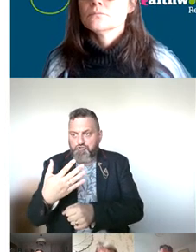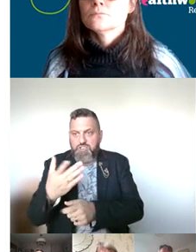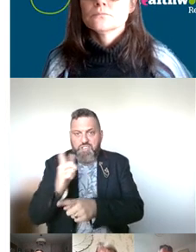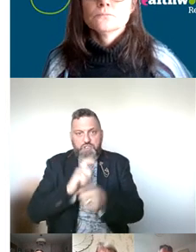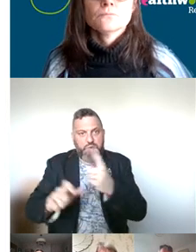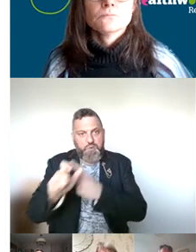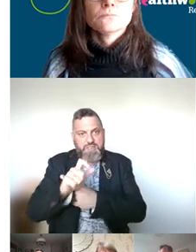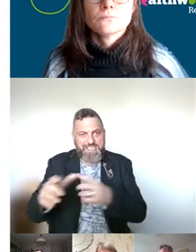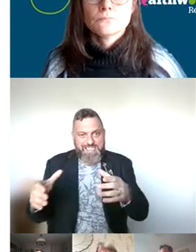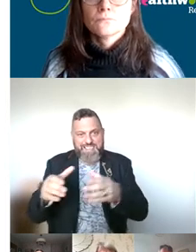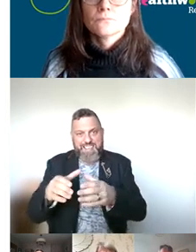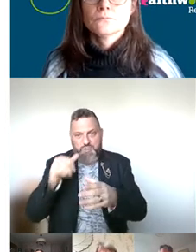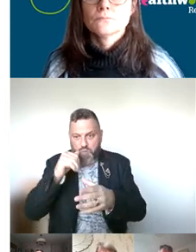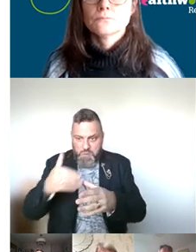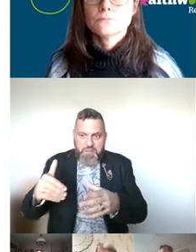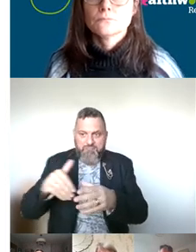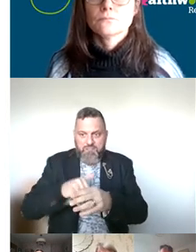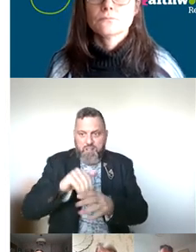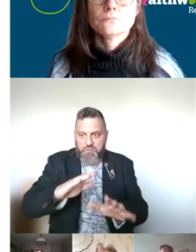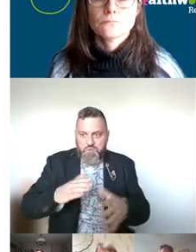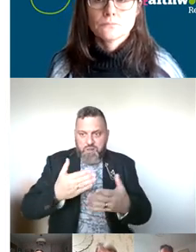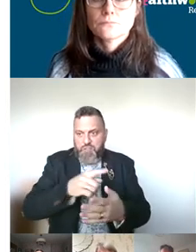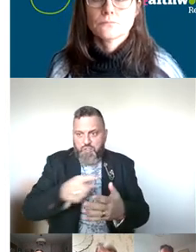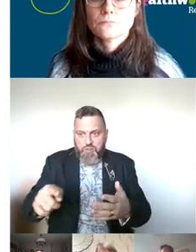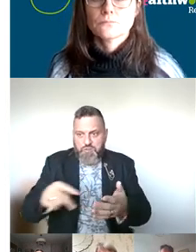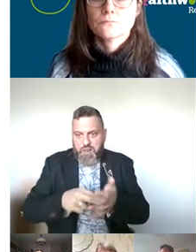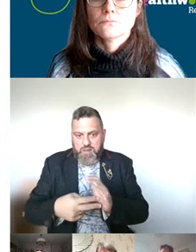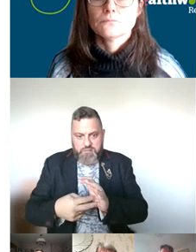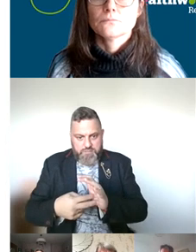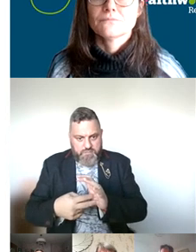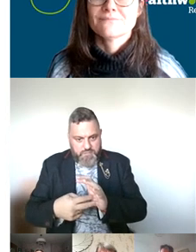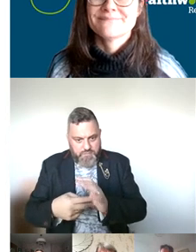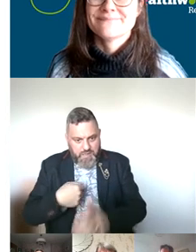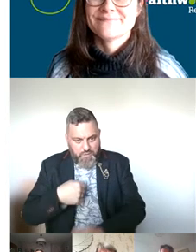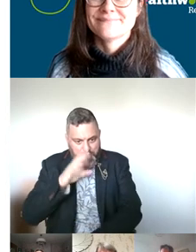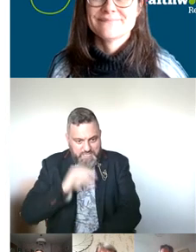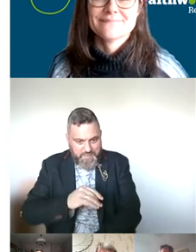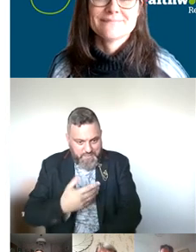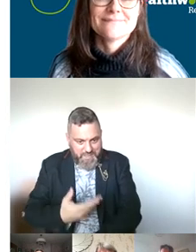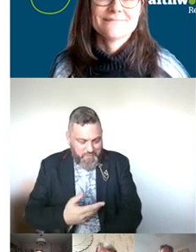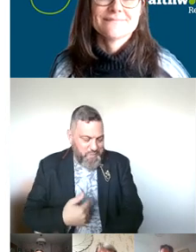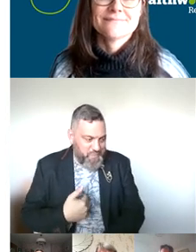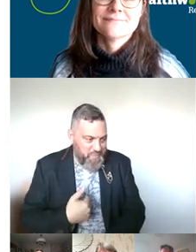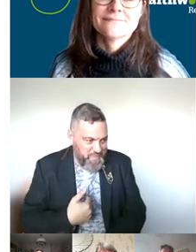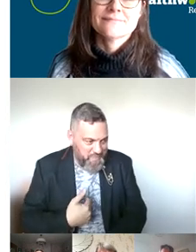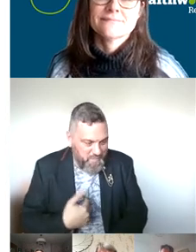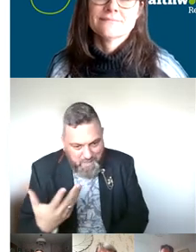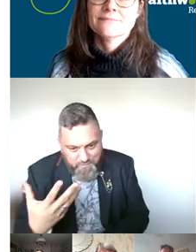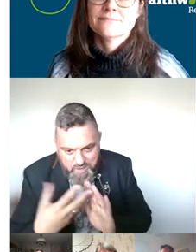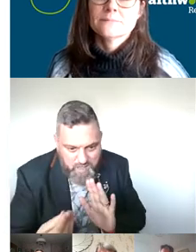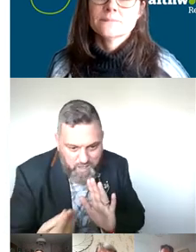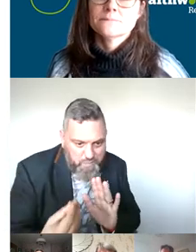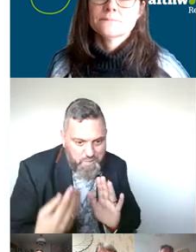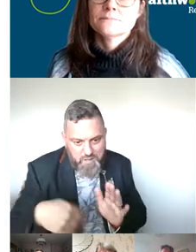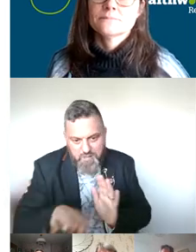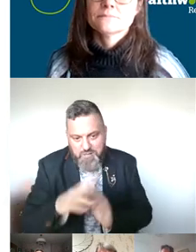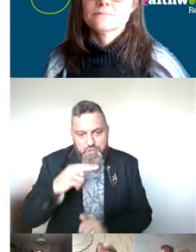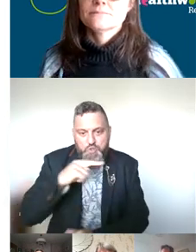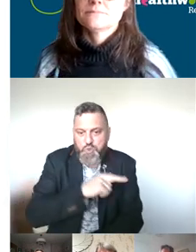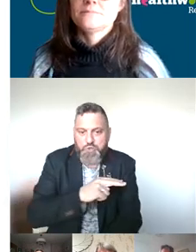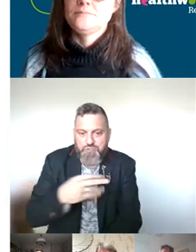will be playing a part in the delivery of some of those plans. Yeah, and I'll shut up now, but you know, for instance, we've got 200